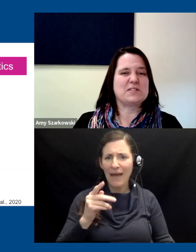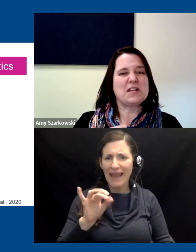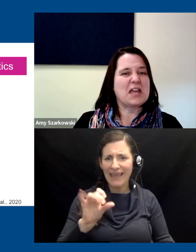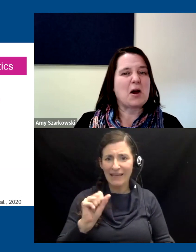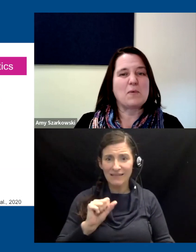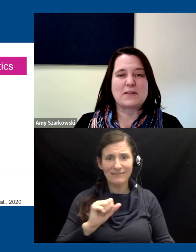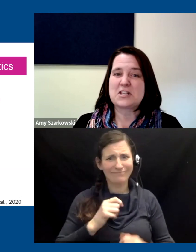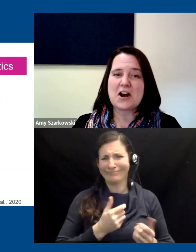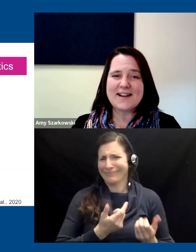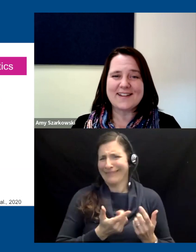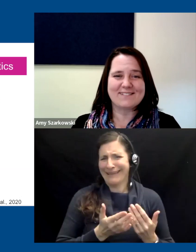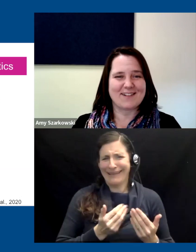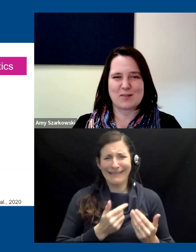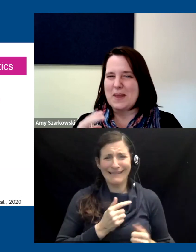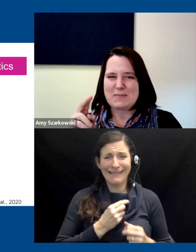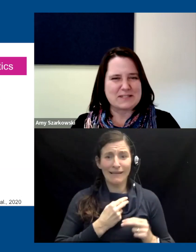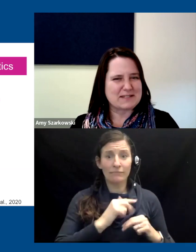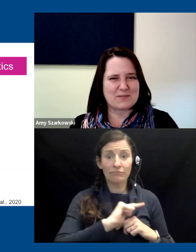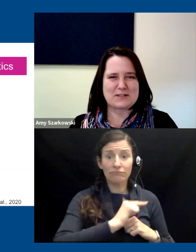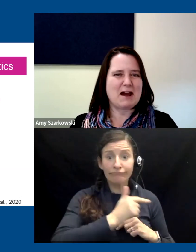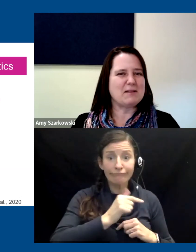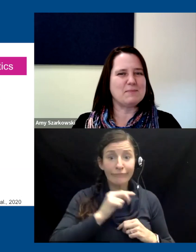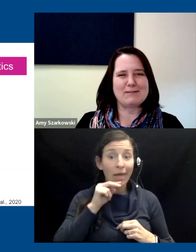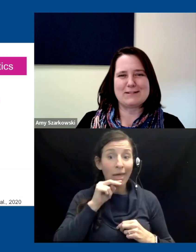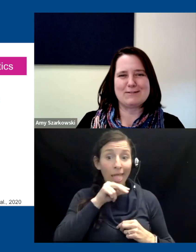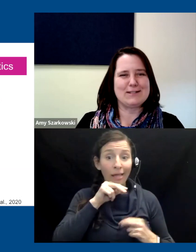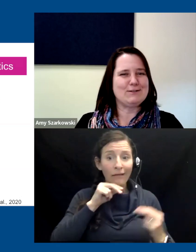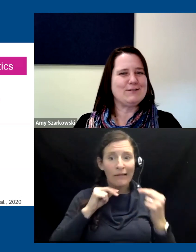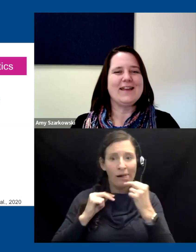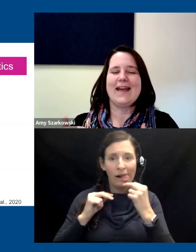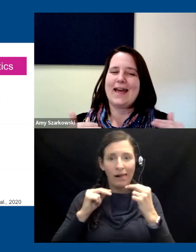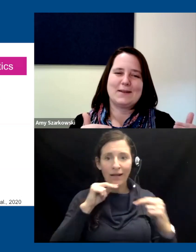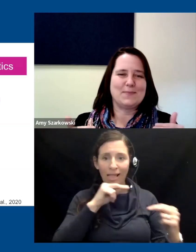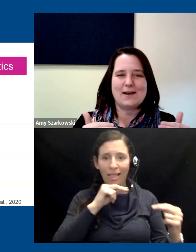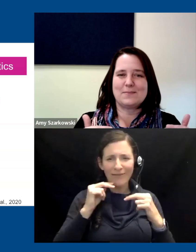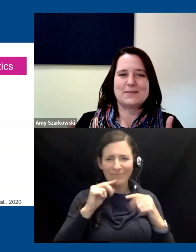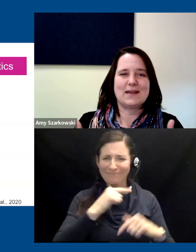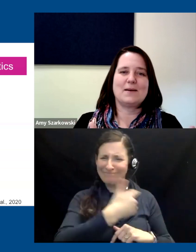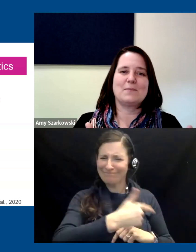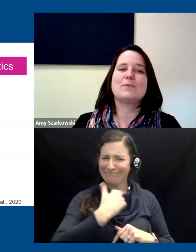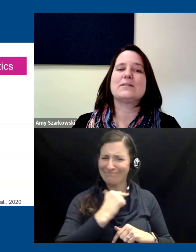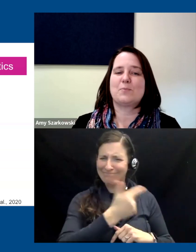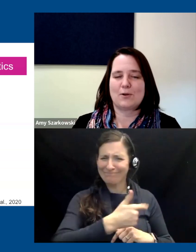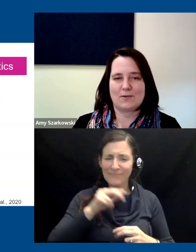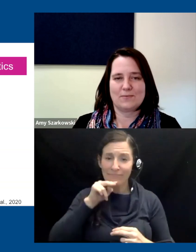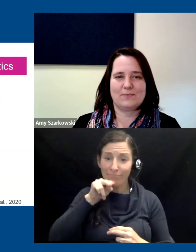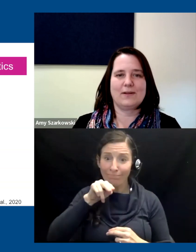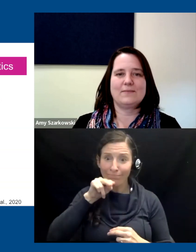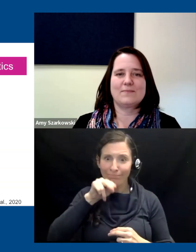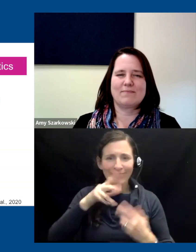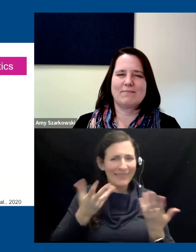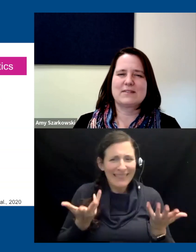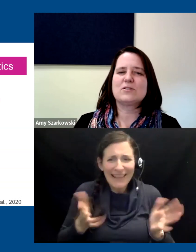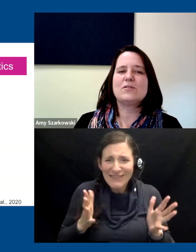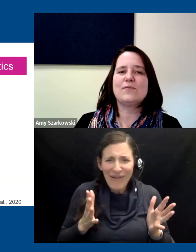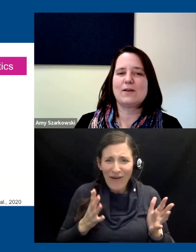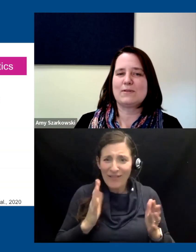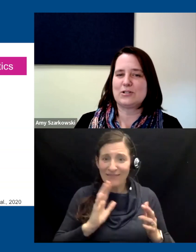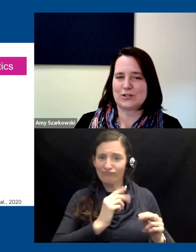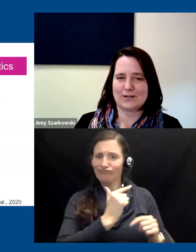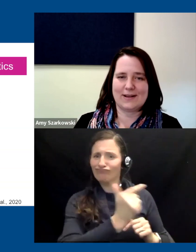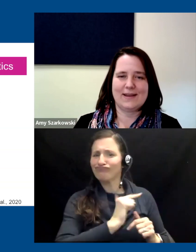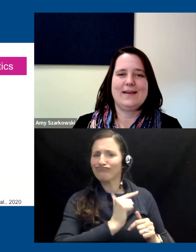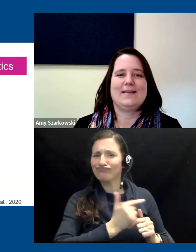taking of sticking out one's tongue. Right? Baby sticks out the tongue, parents do it too, and it becomes reciprocal. Right? Serve